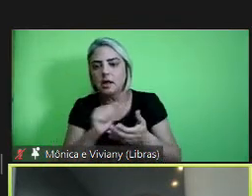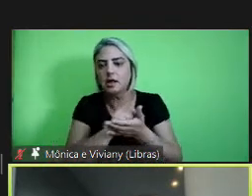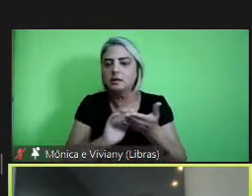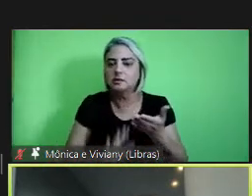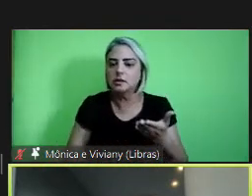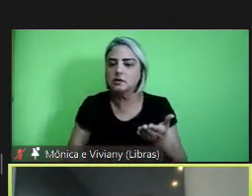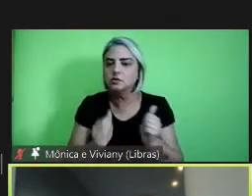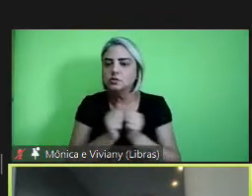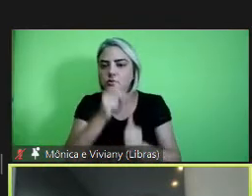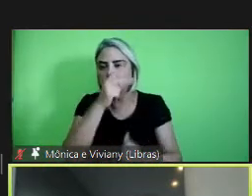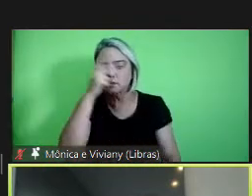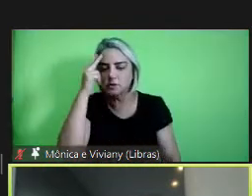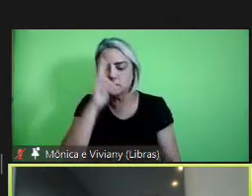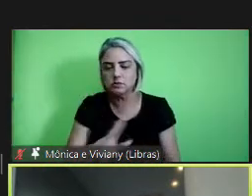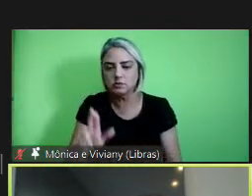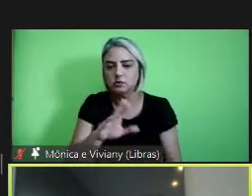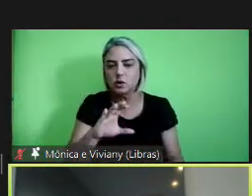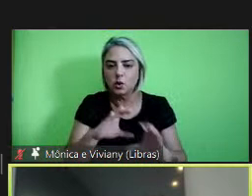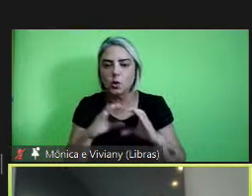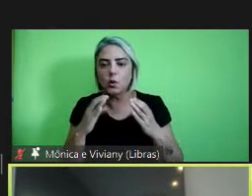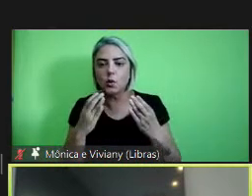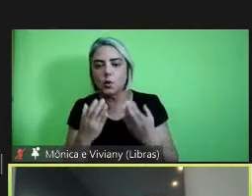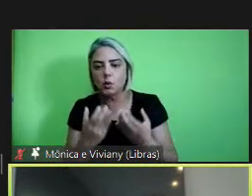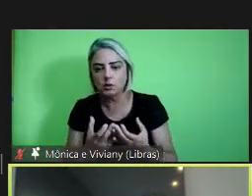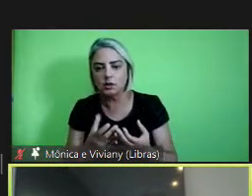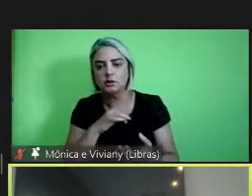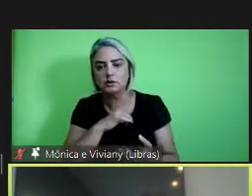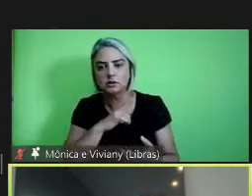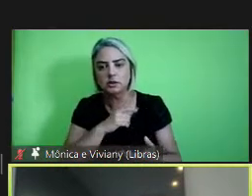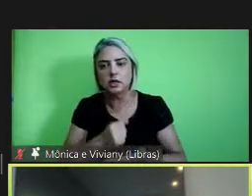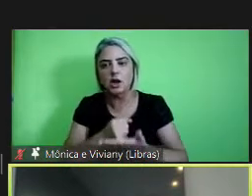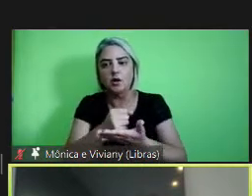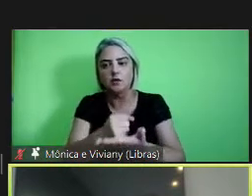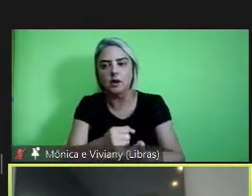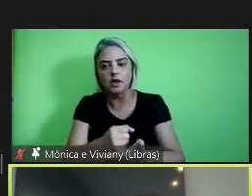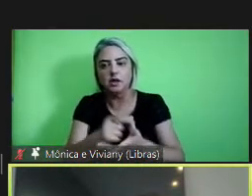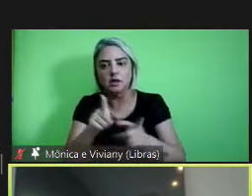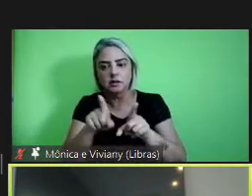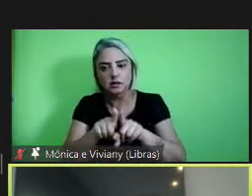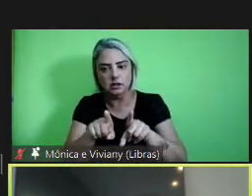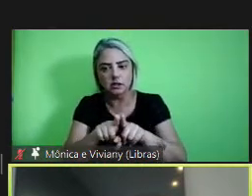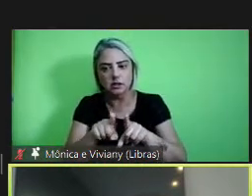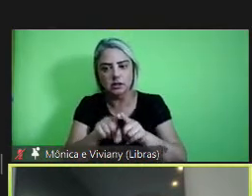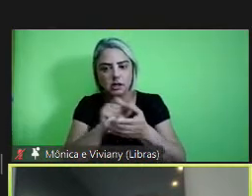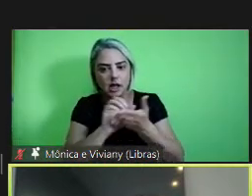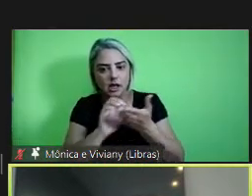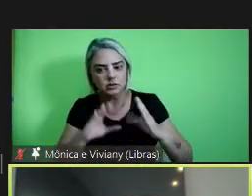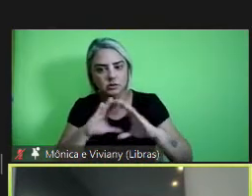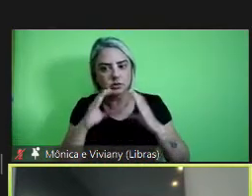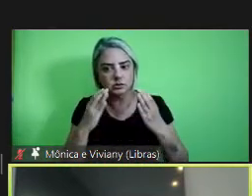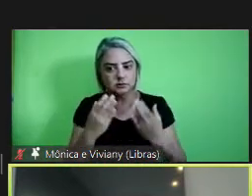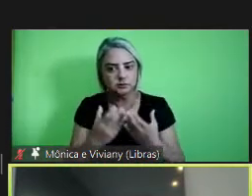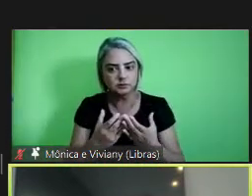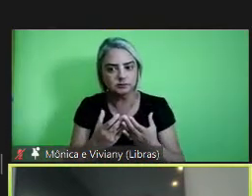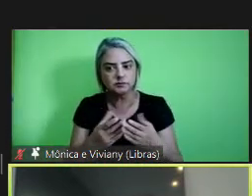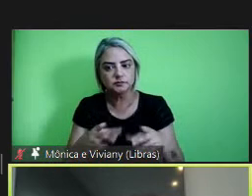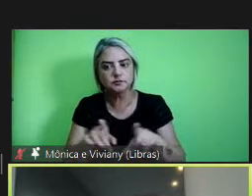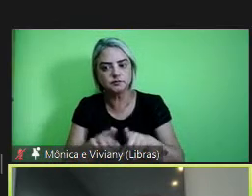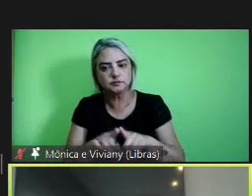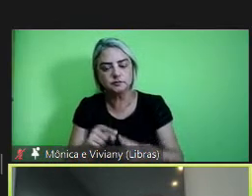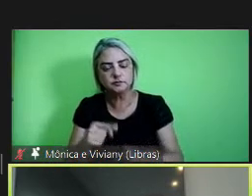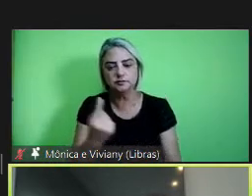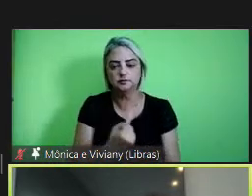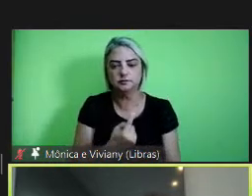very enriching. And then you can see the pictures here for users, and we can also have offer both